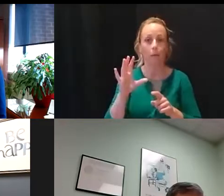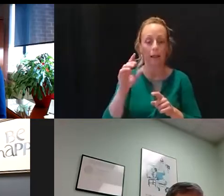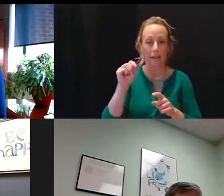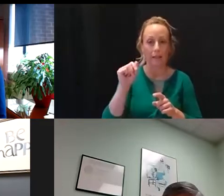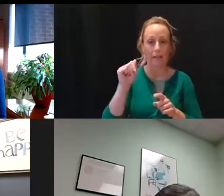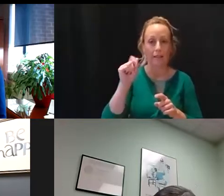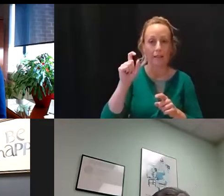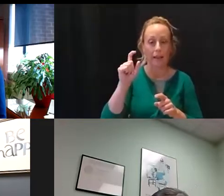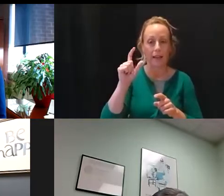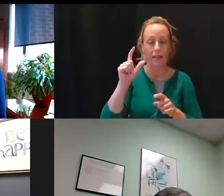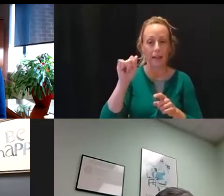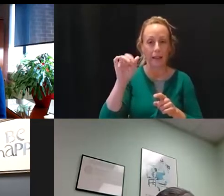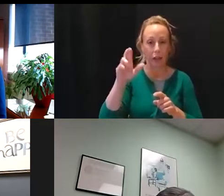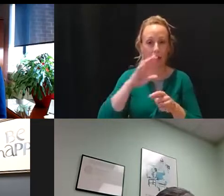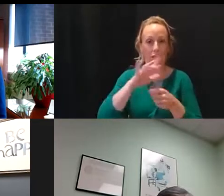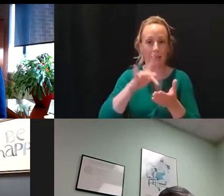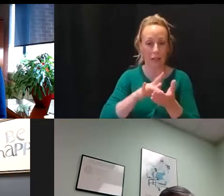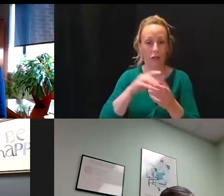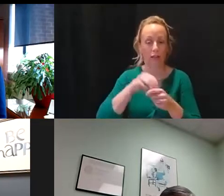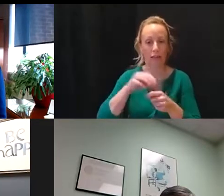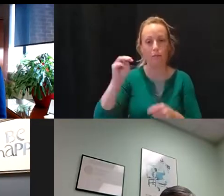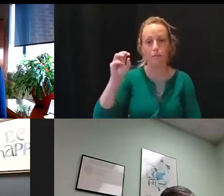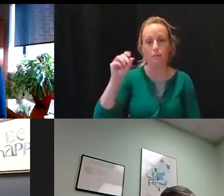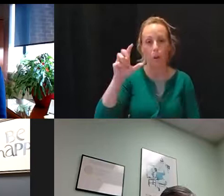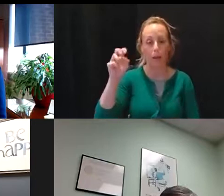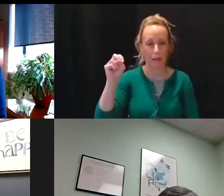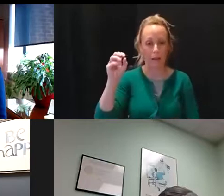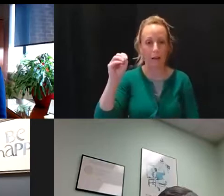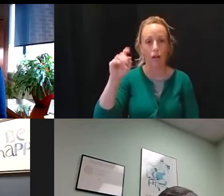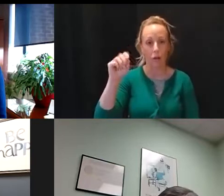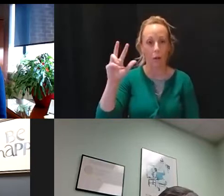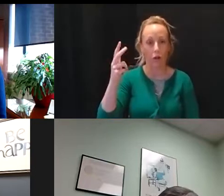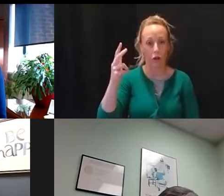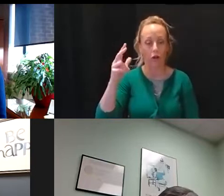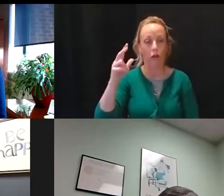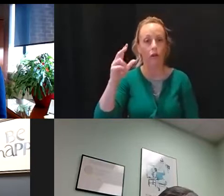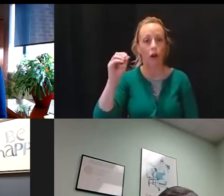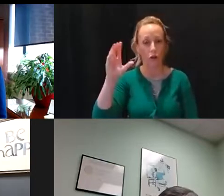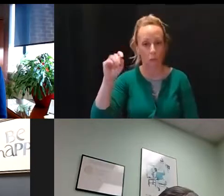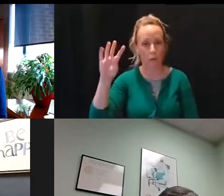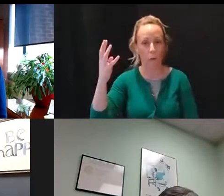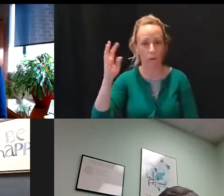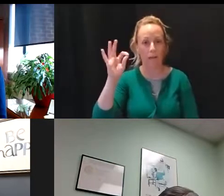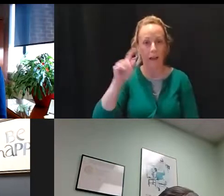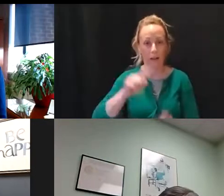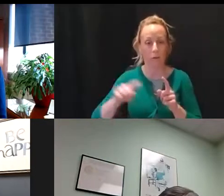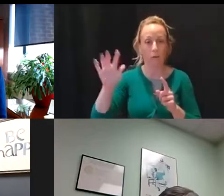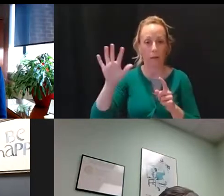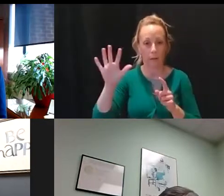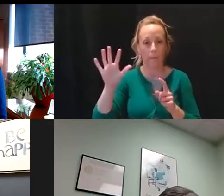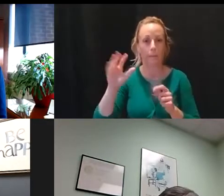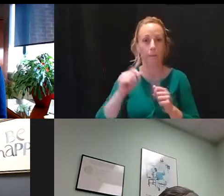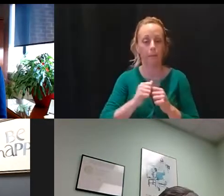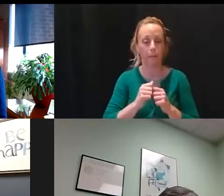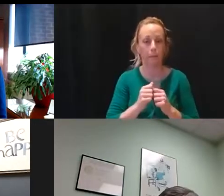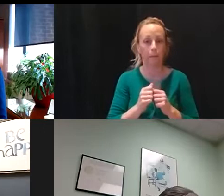parking lot again in Moline. So that's October 3rd and 4th, 9 a.m. to 5 p.m. And we hope to have the